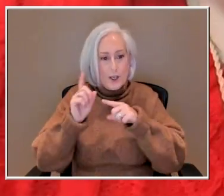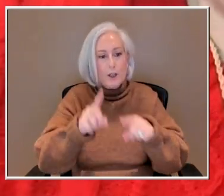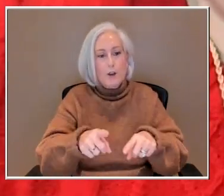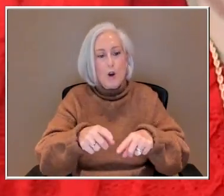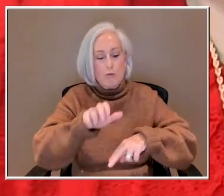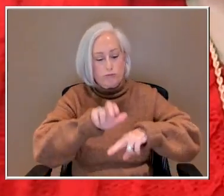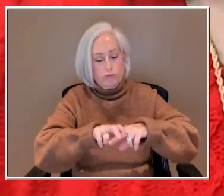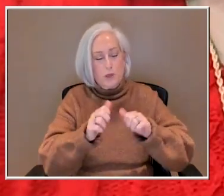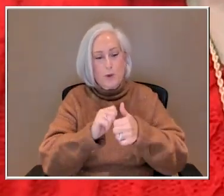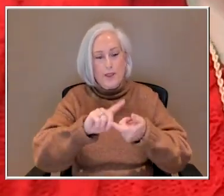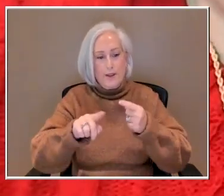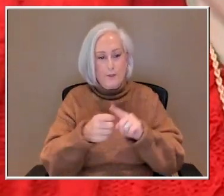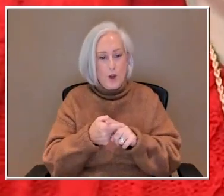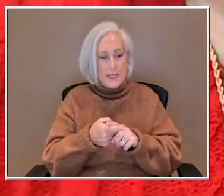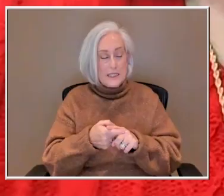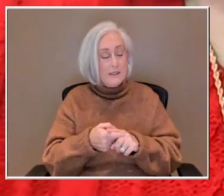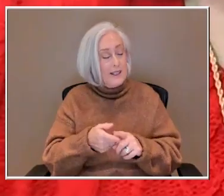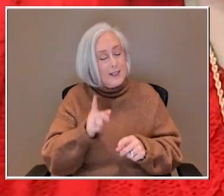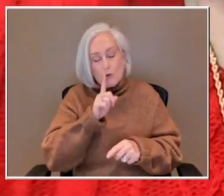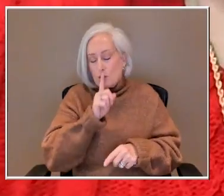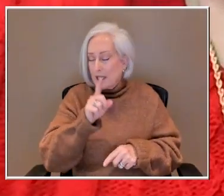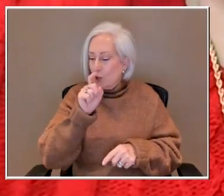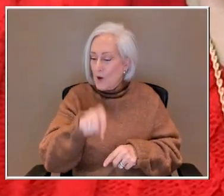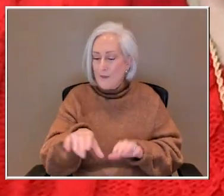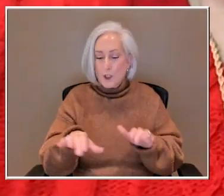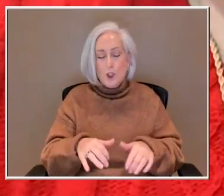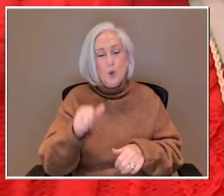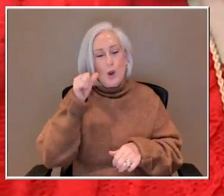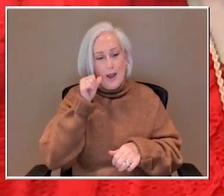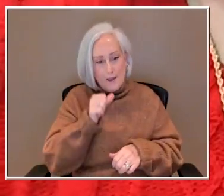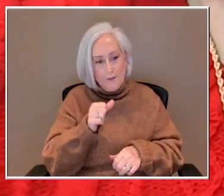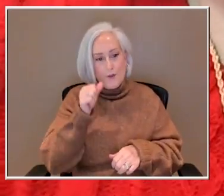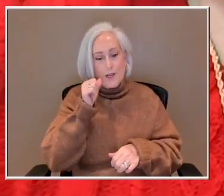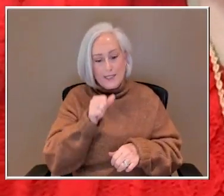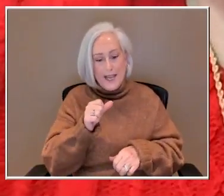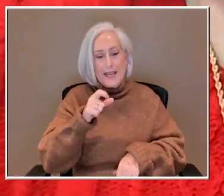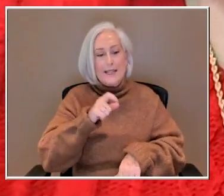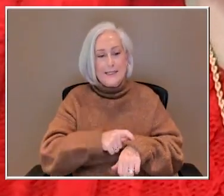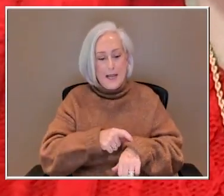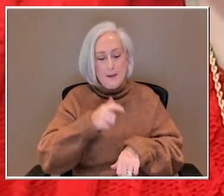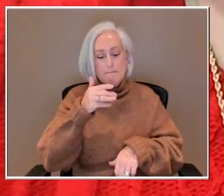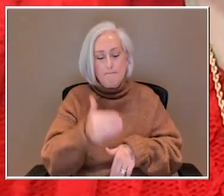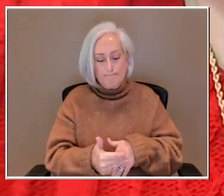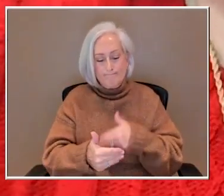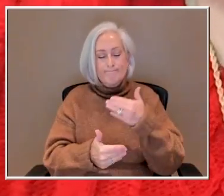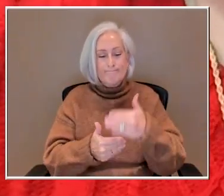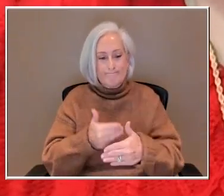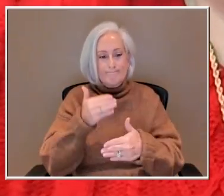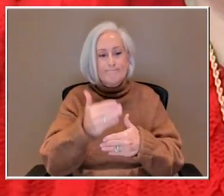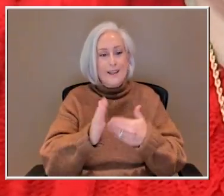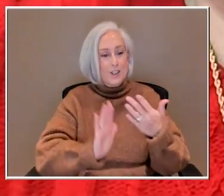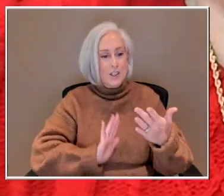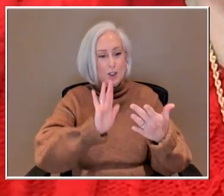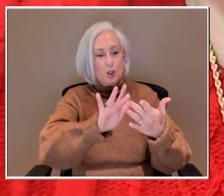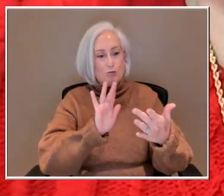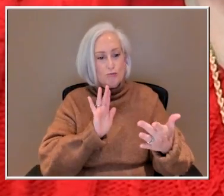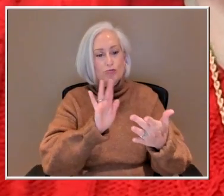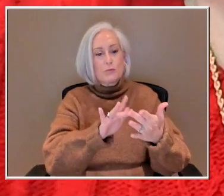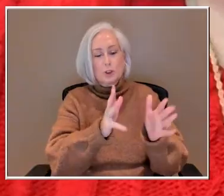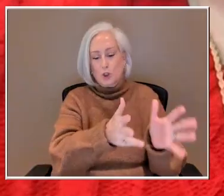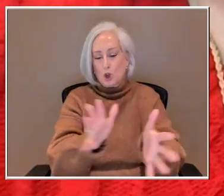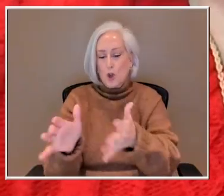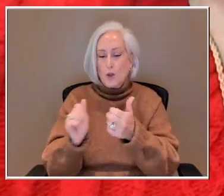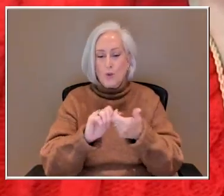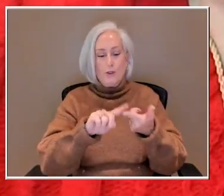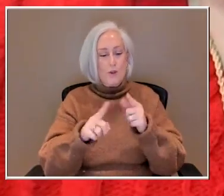day, little by little, and reaching out and talking to friends and seeing where you can get